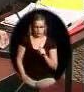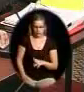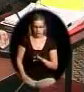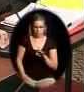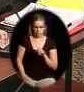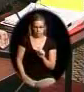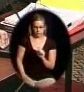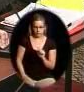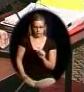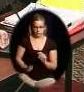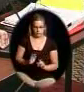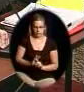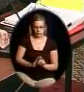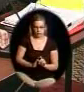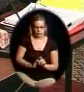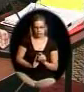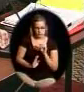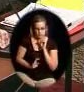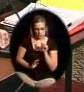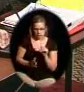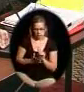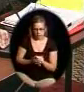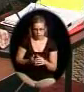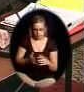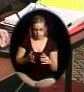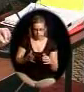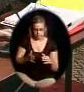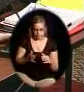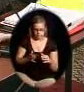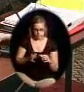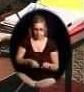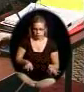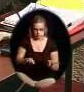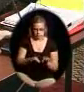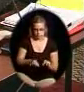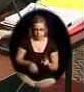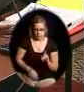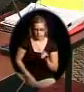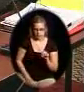culvert. So it's not that significant a dam.